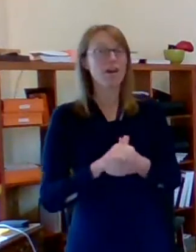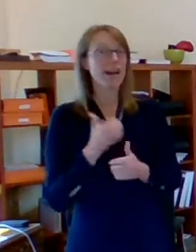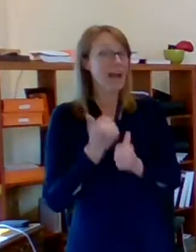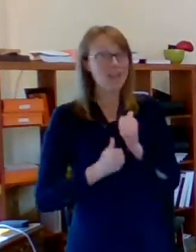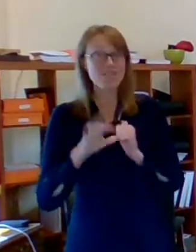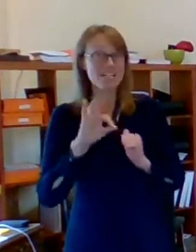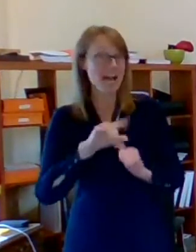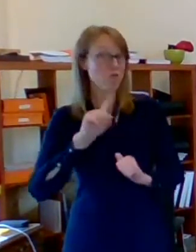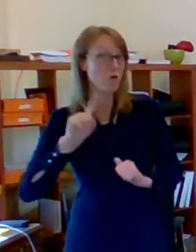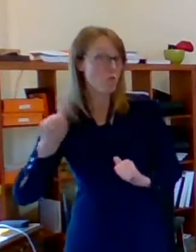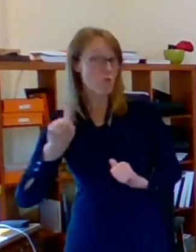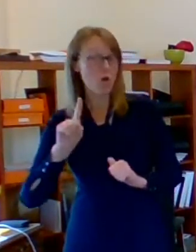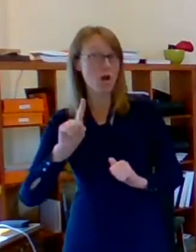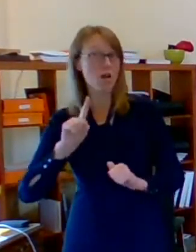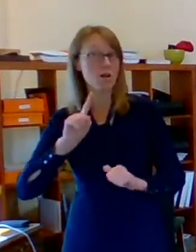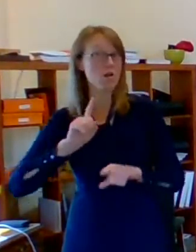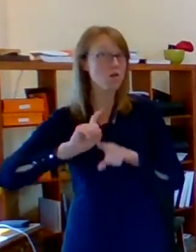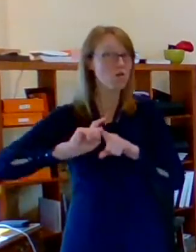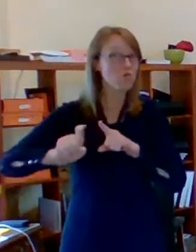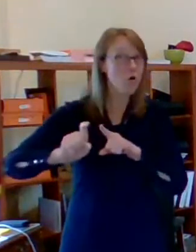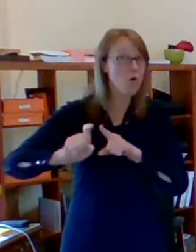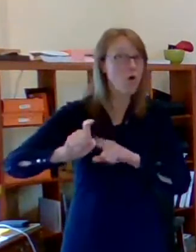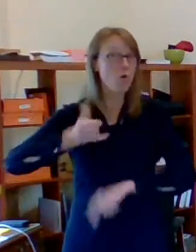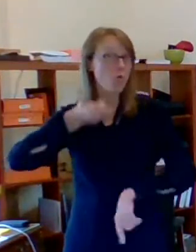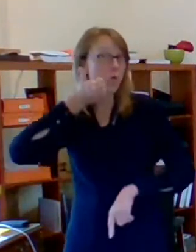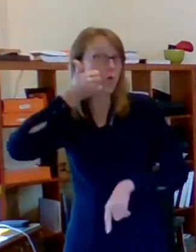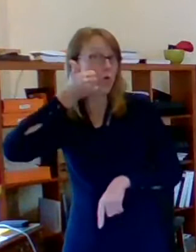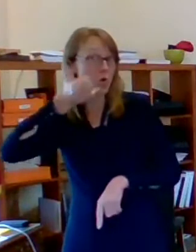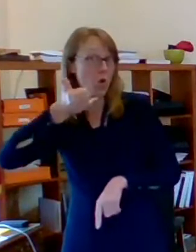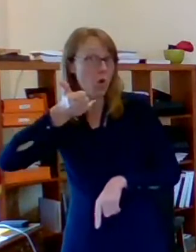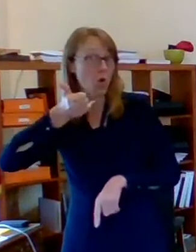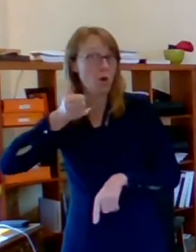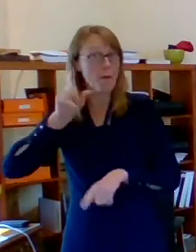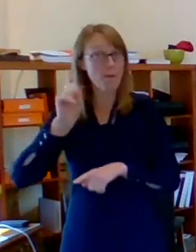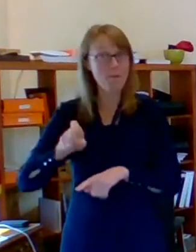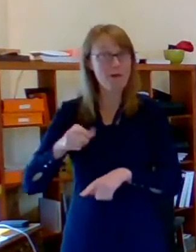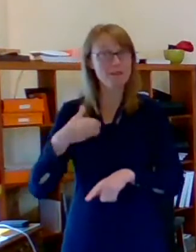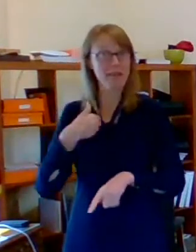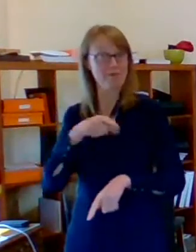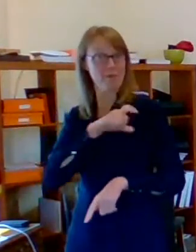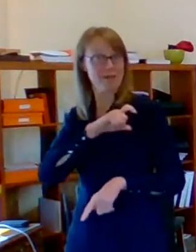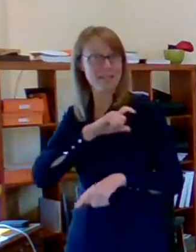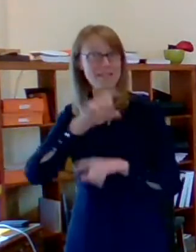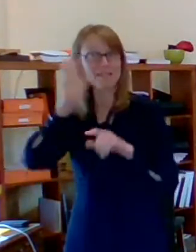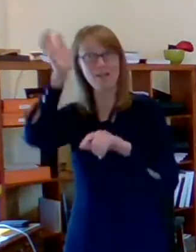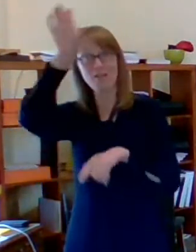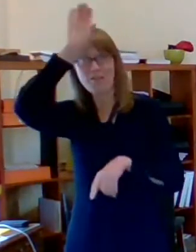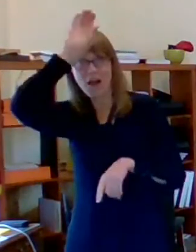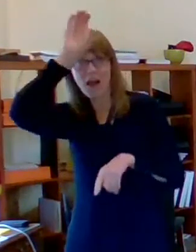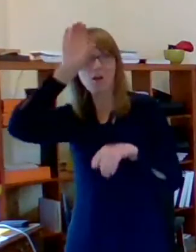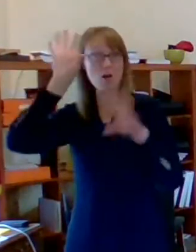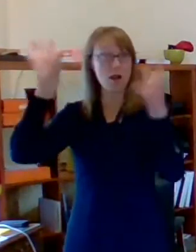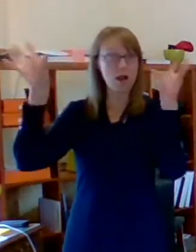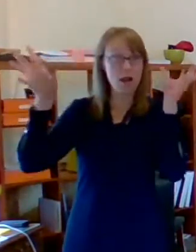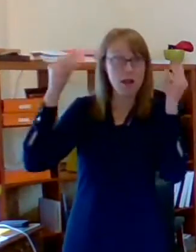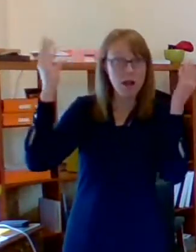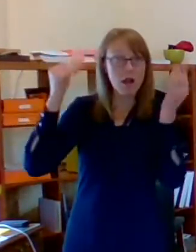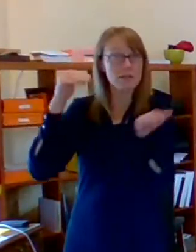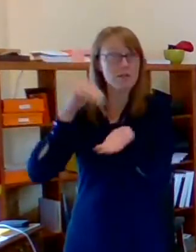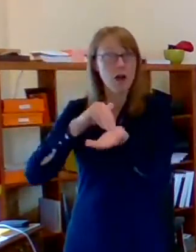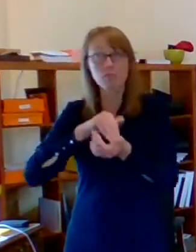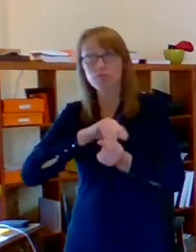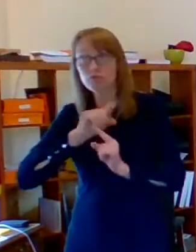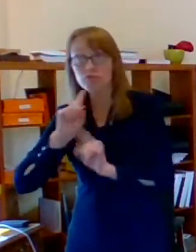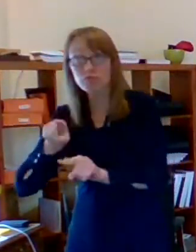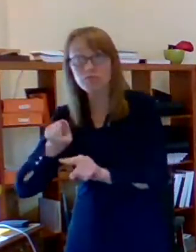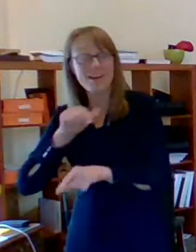either a police car, a fire truck, or an ambulance. Many 911 calls are people that are calling for mental health